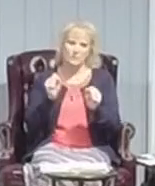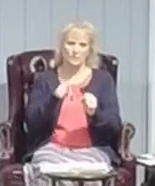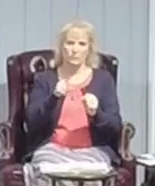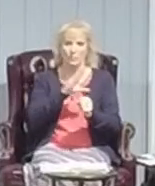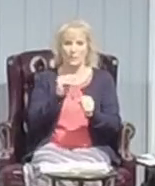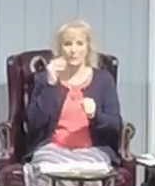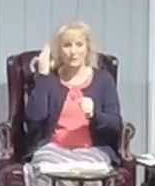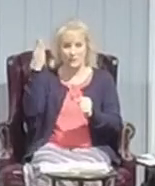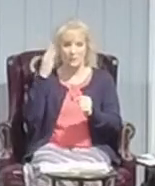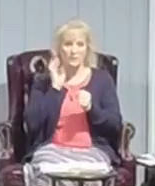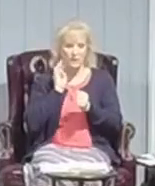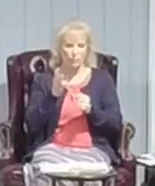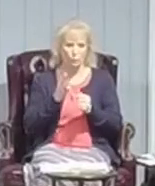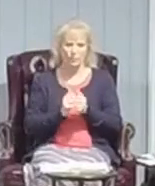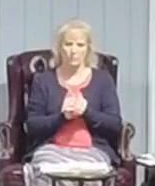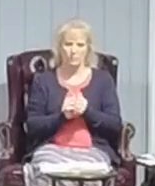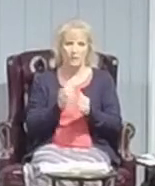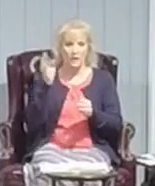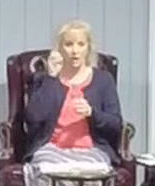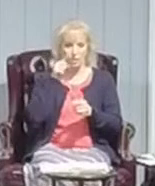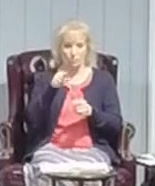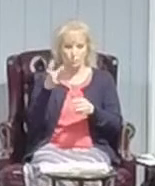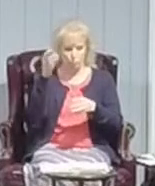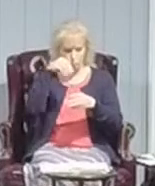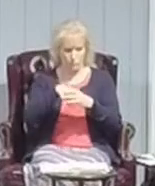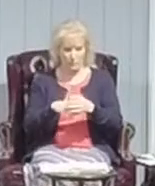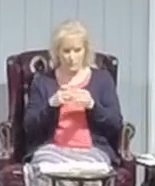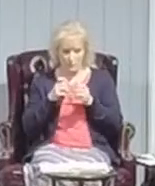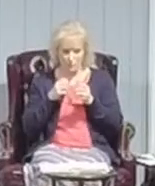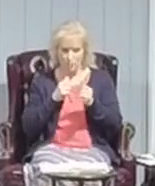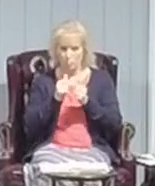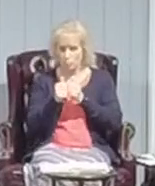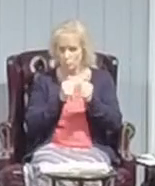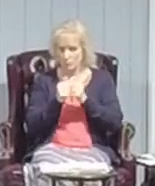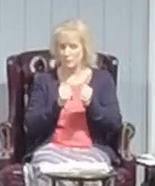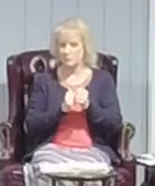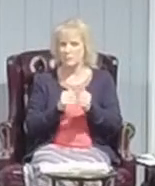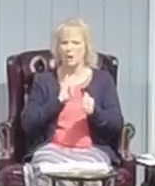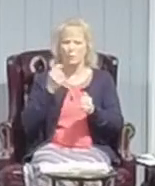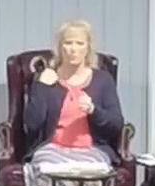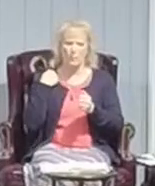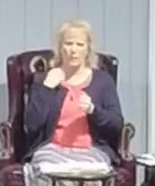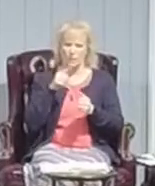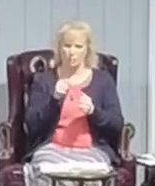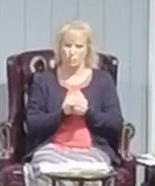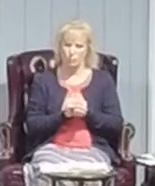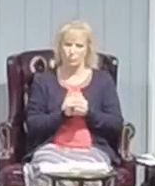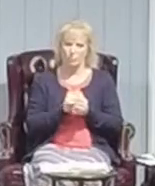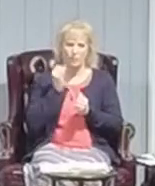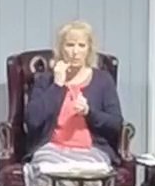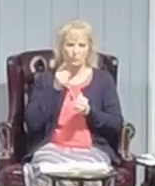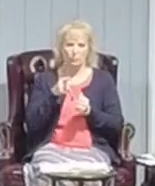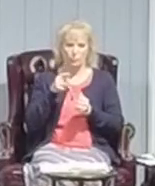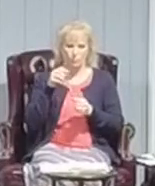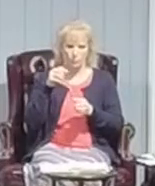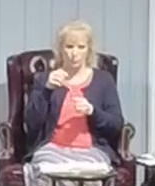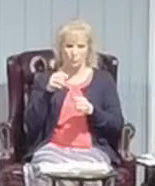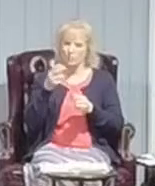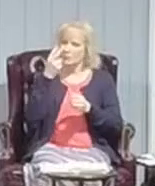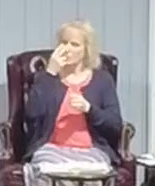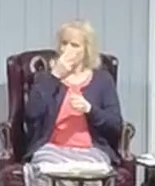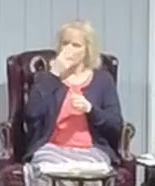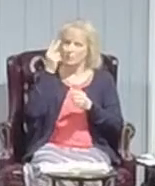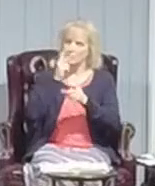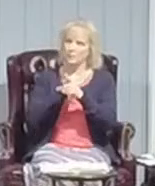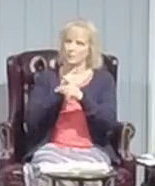race. If you're in the race, I just want to remind you, let's keep our eyes on the Lord. Let's keep our eyes on the Lord. Let's have our